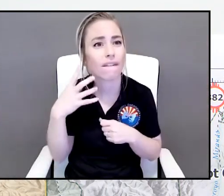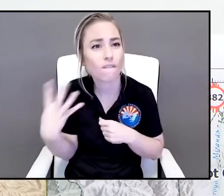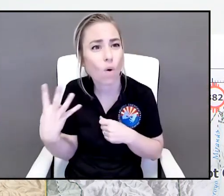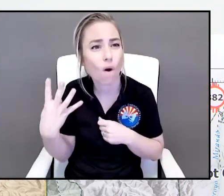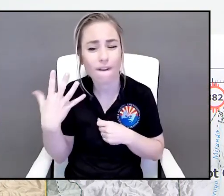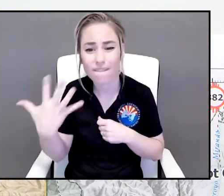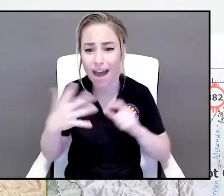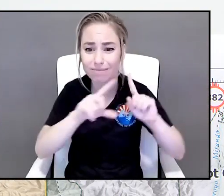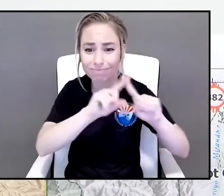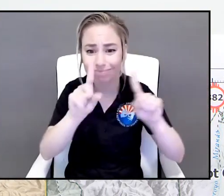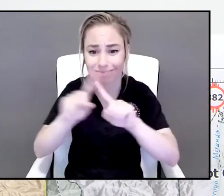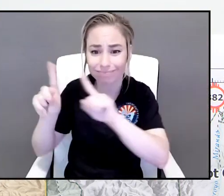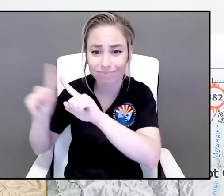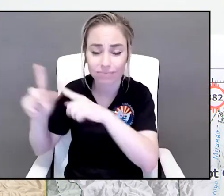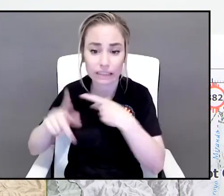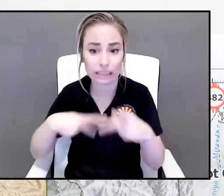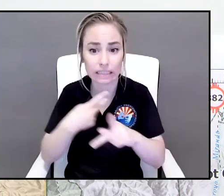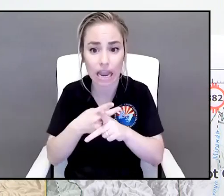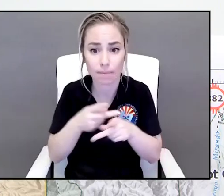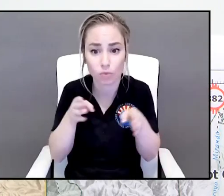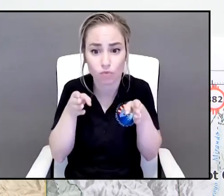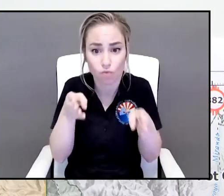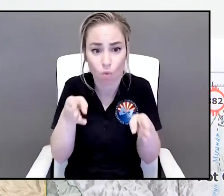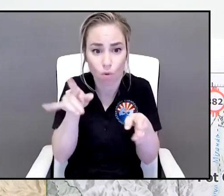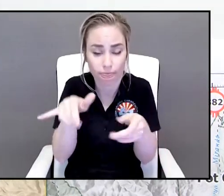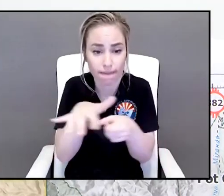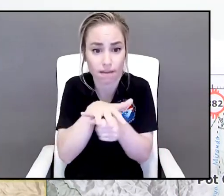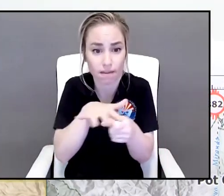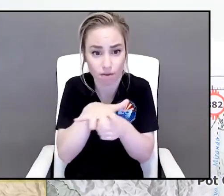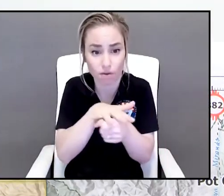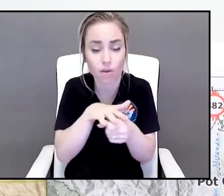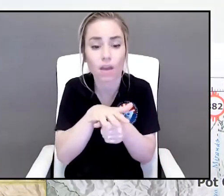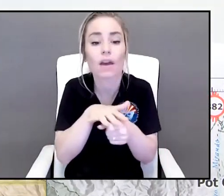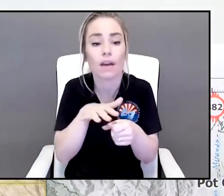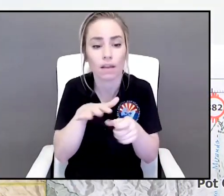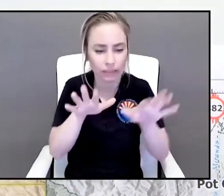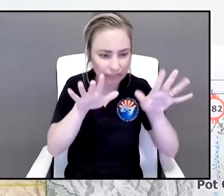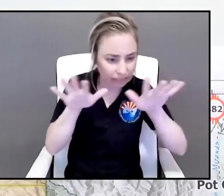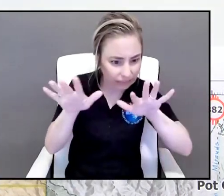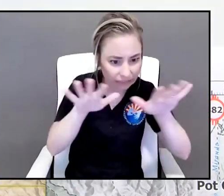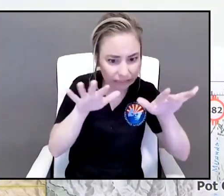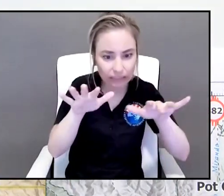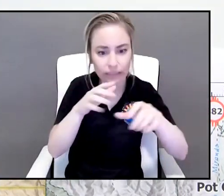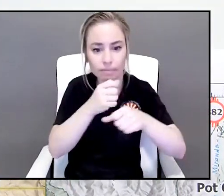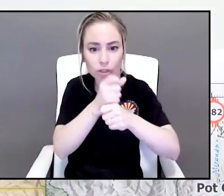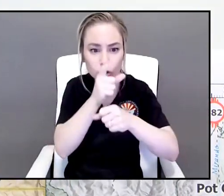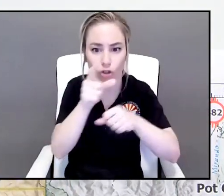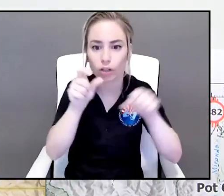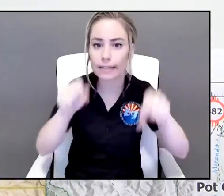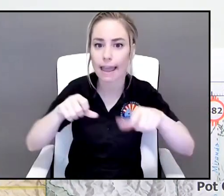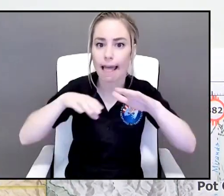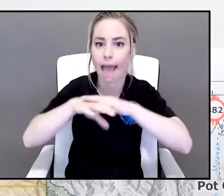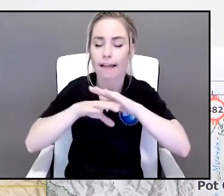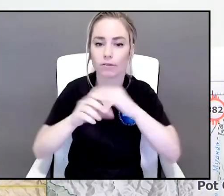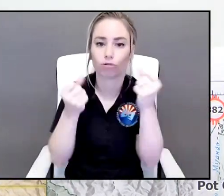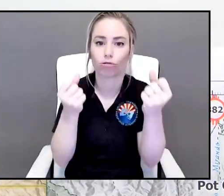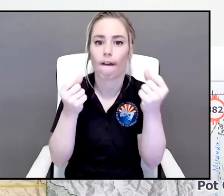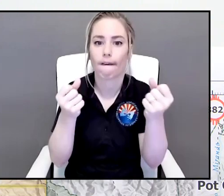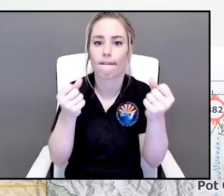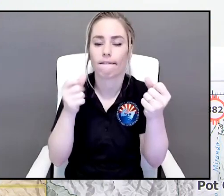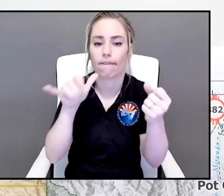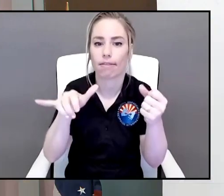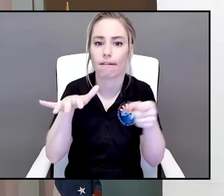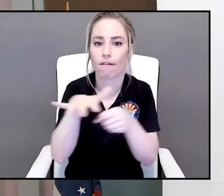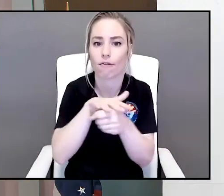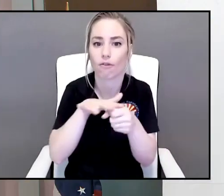in there, and they kind of pieced them all together to make access through there. Right now what they're trying to do is